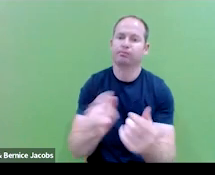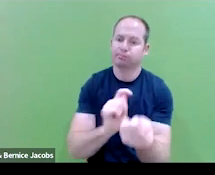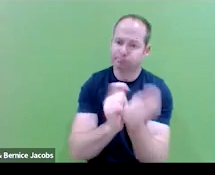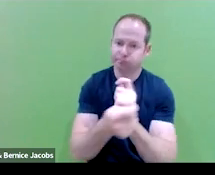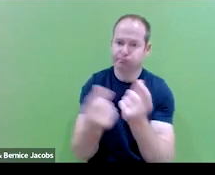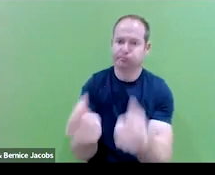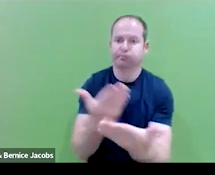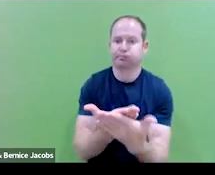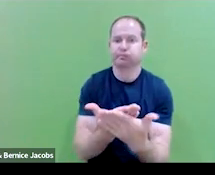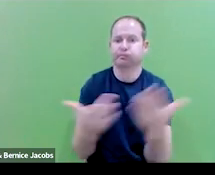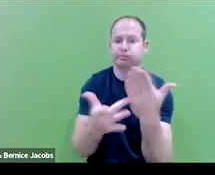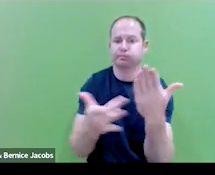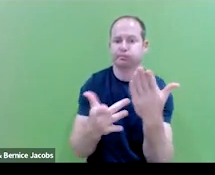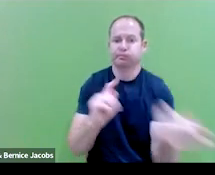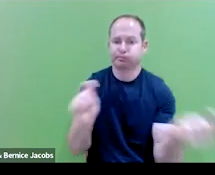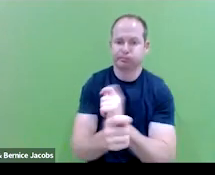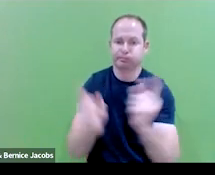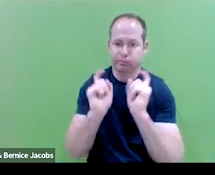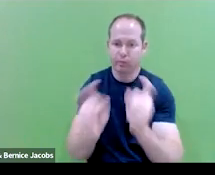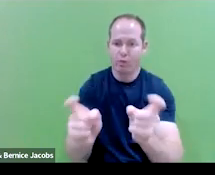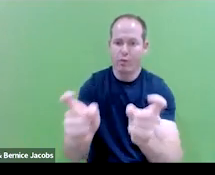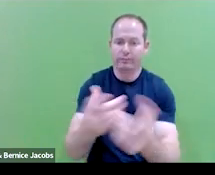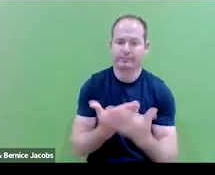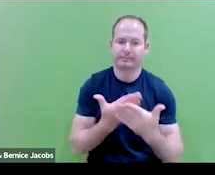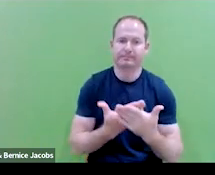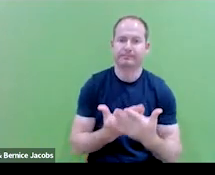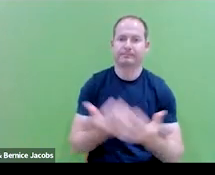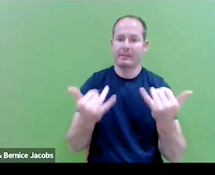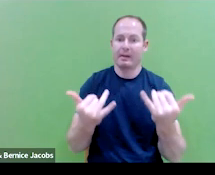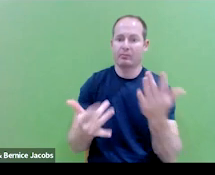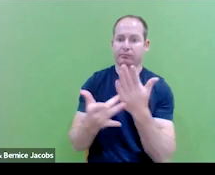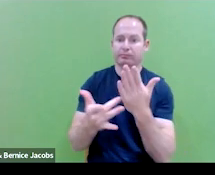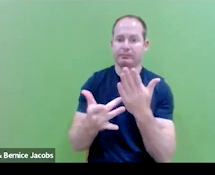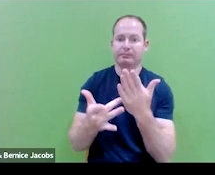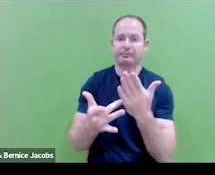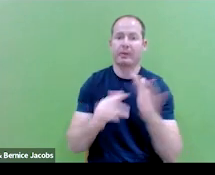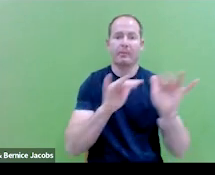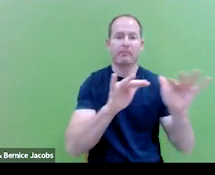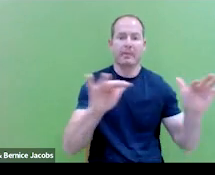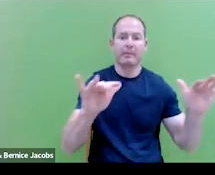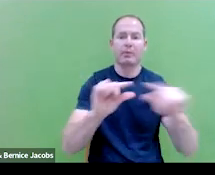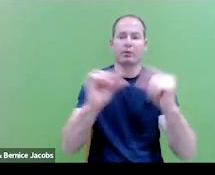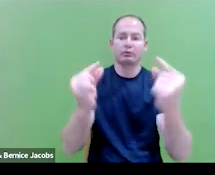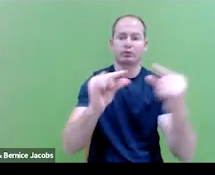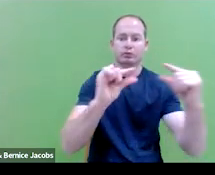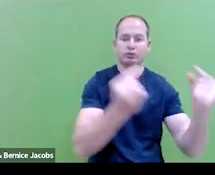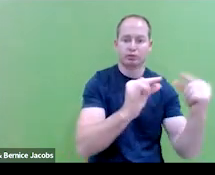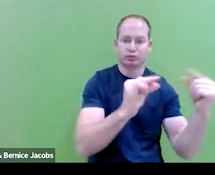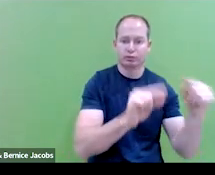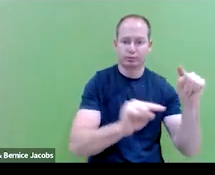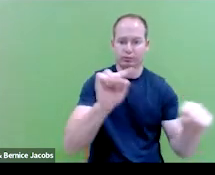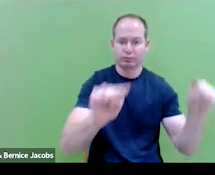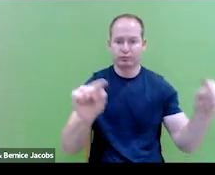technology. And technology has to accommodate the various groups of users, because otherwise it would